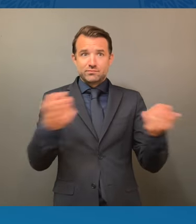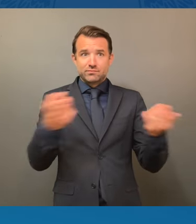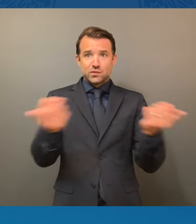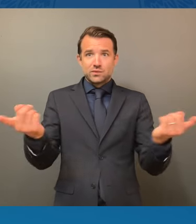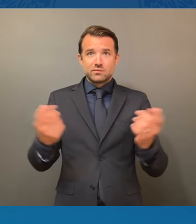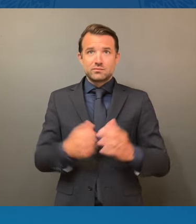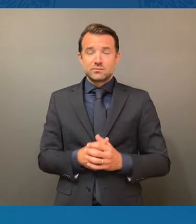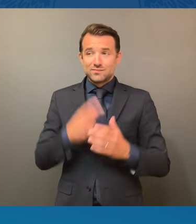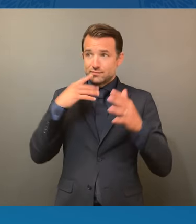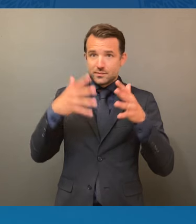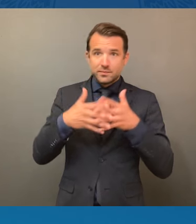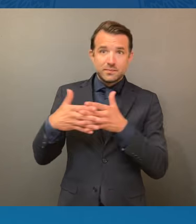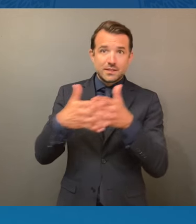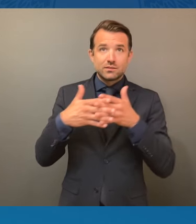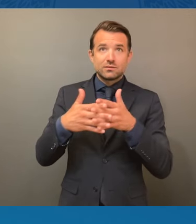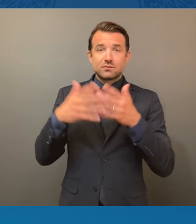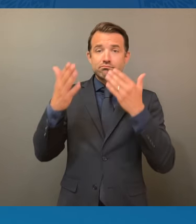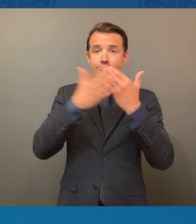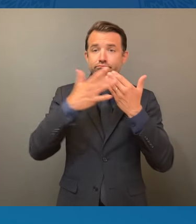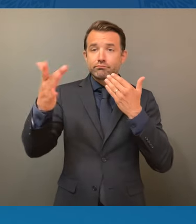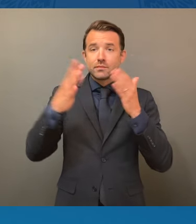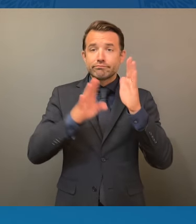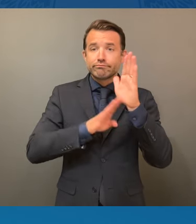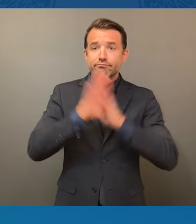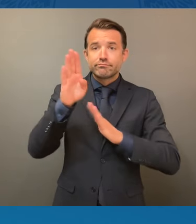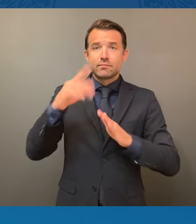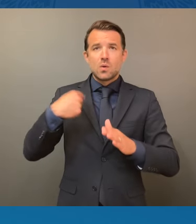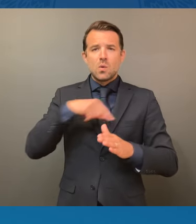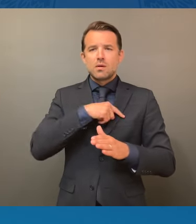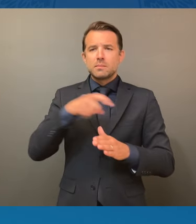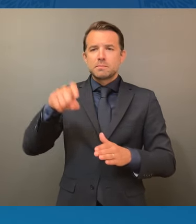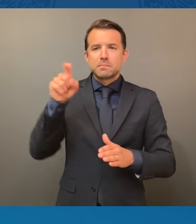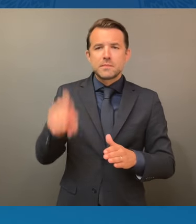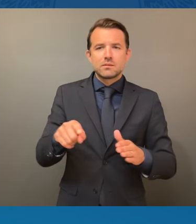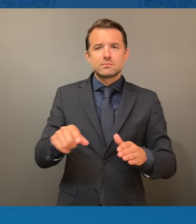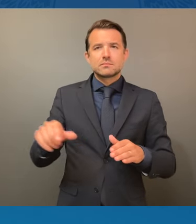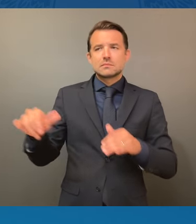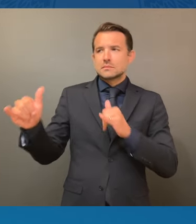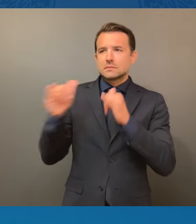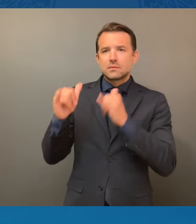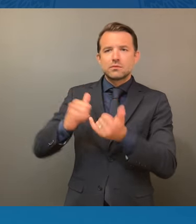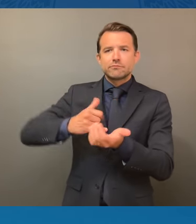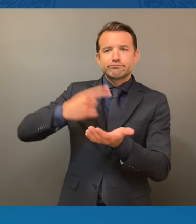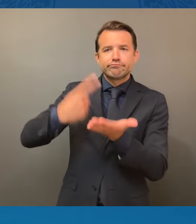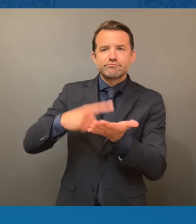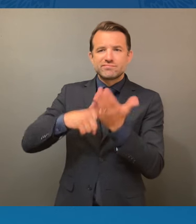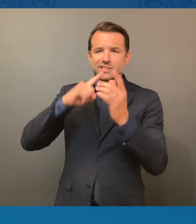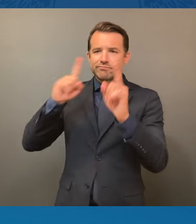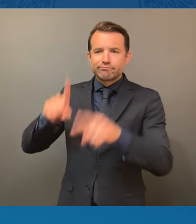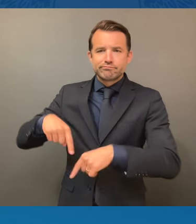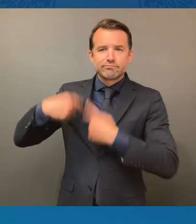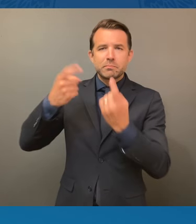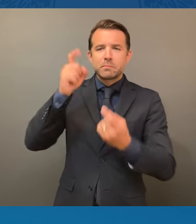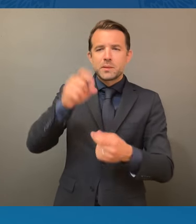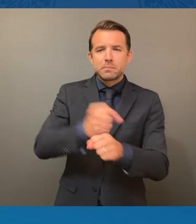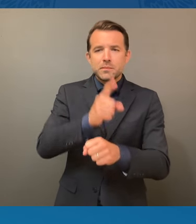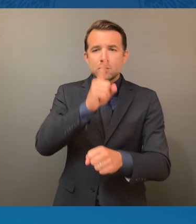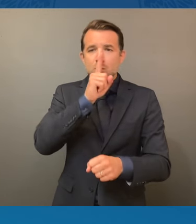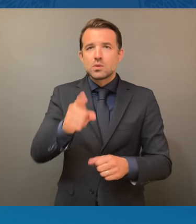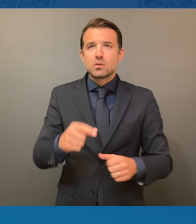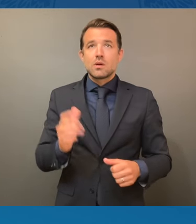we must also, as has been discussed, make sure that our mothers, our